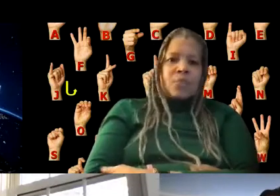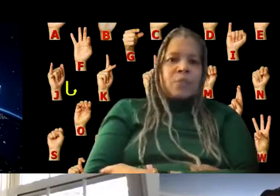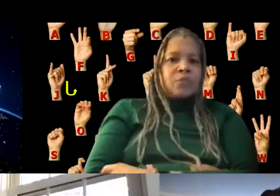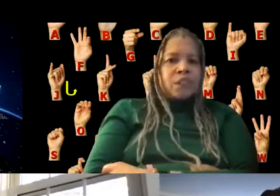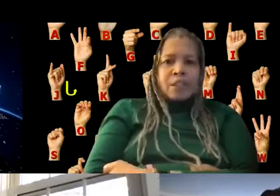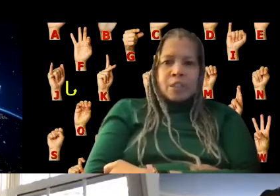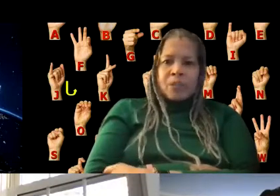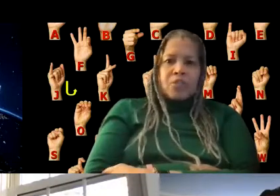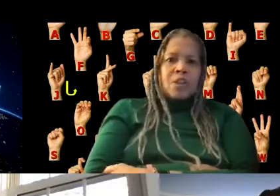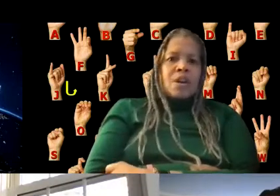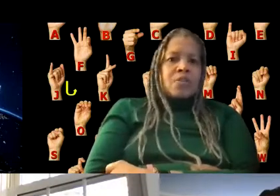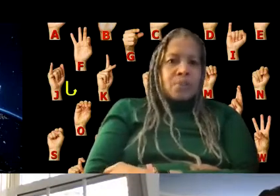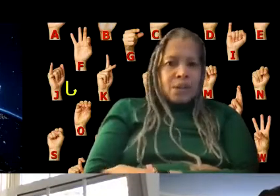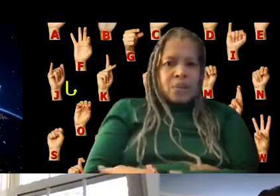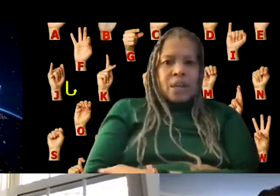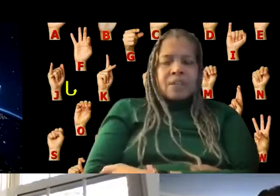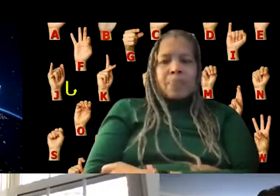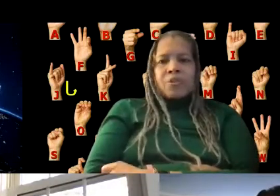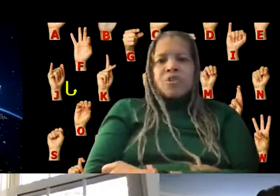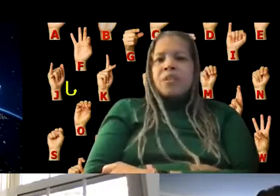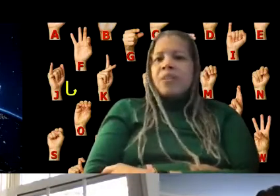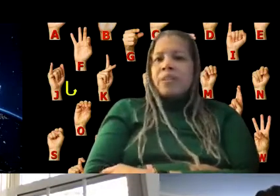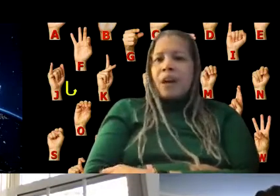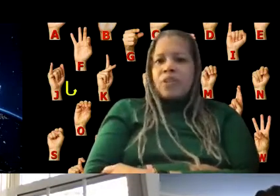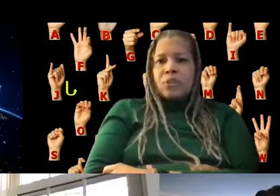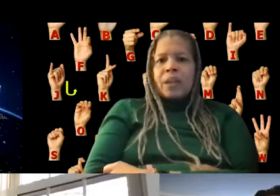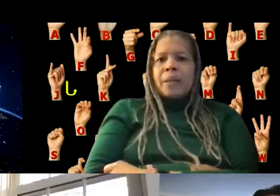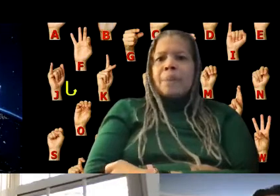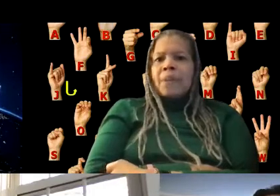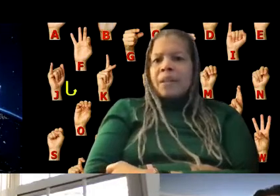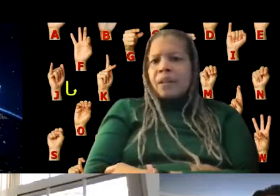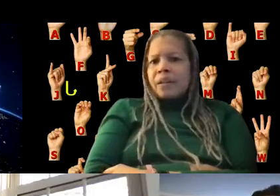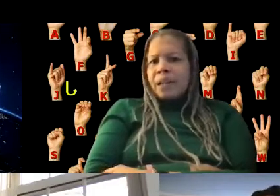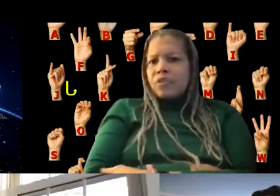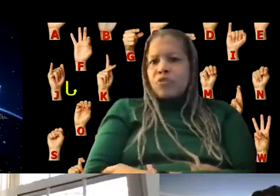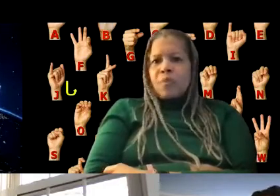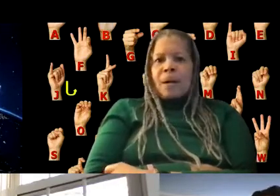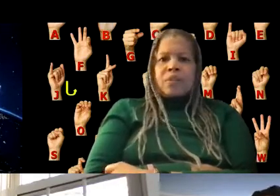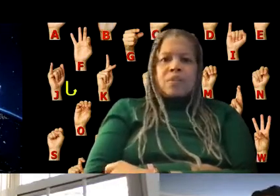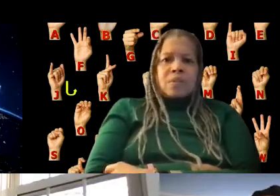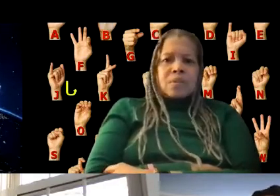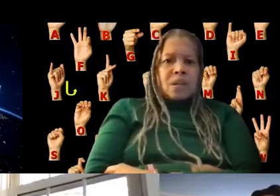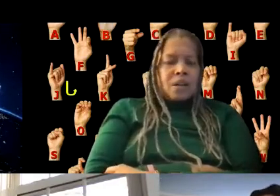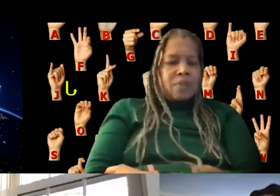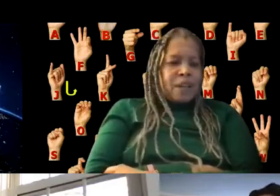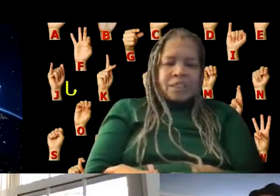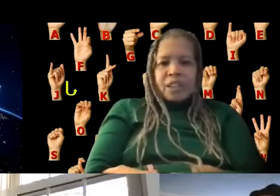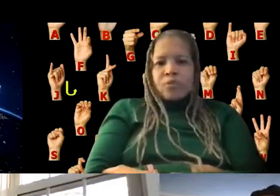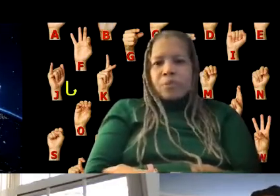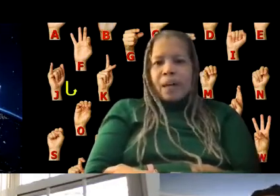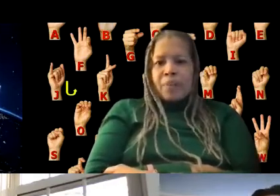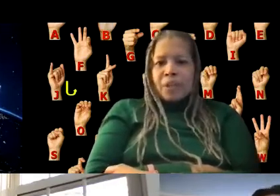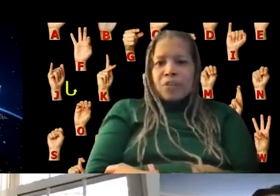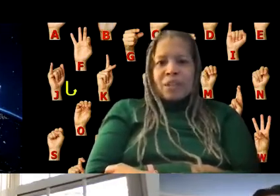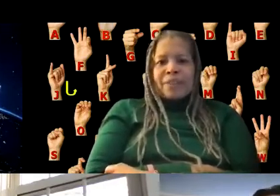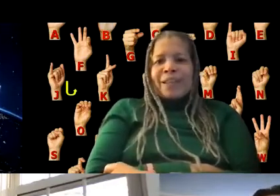inexperienced to someone who's very experienced. So those kinds of persons. And then thoughts. So like, and I'll just throw my Google fascination